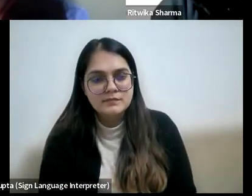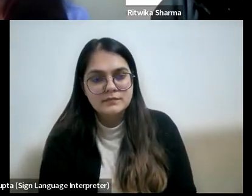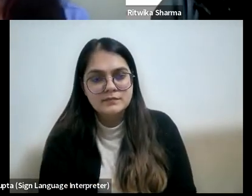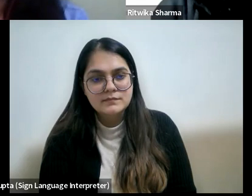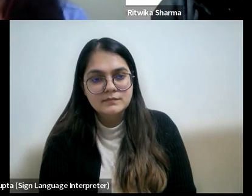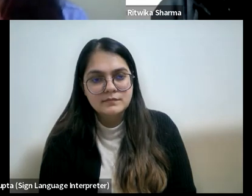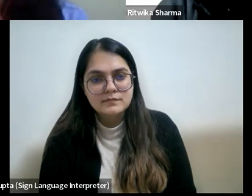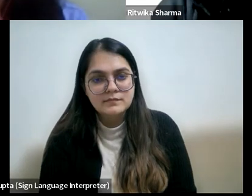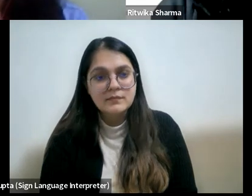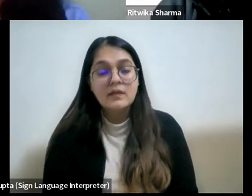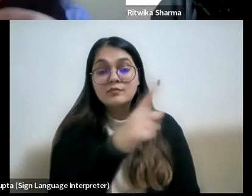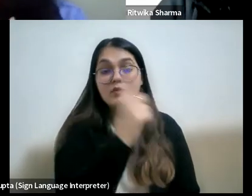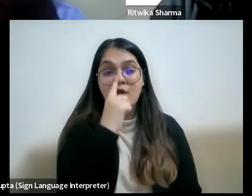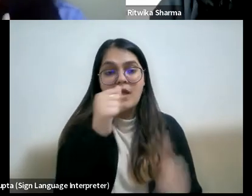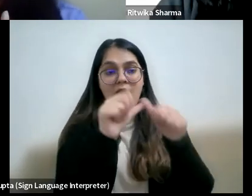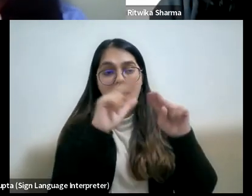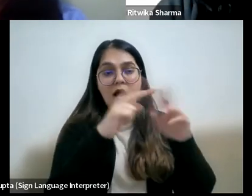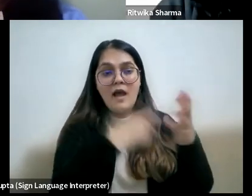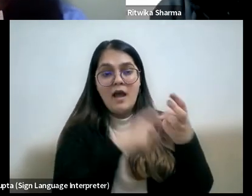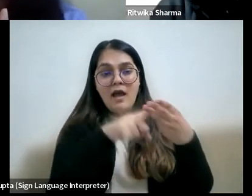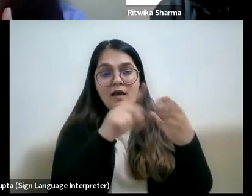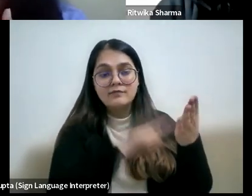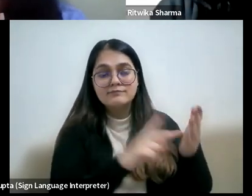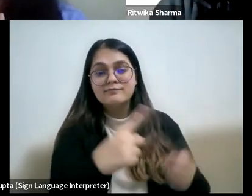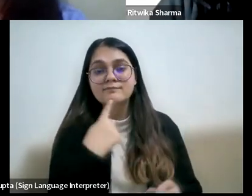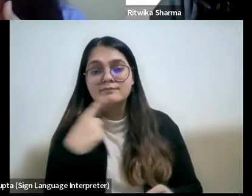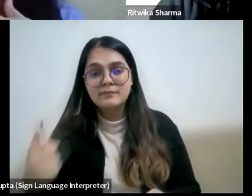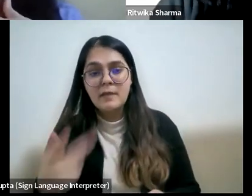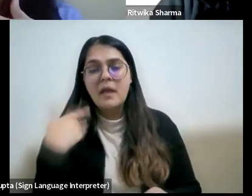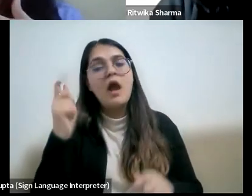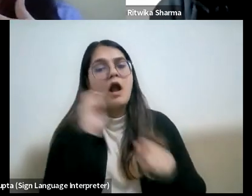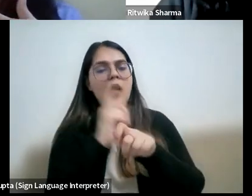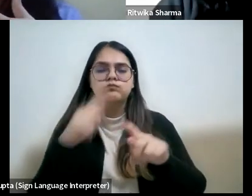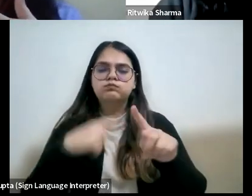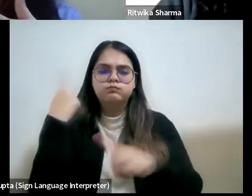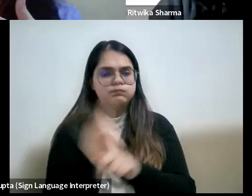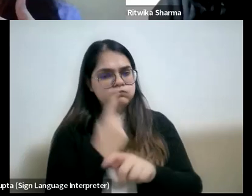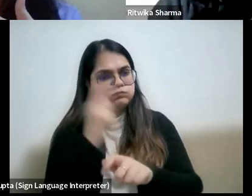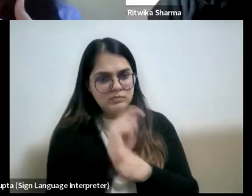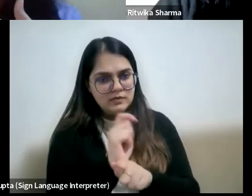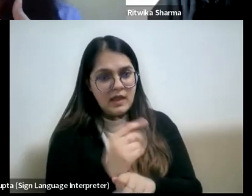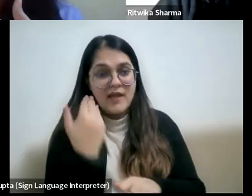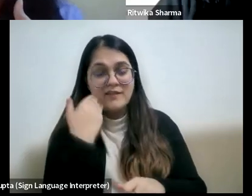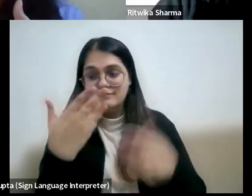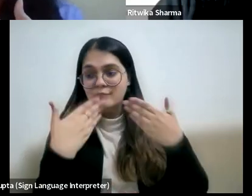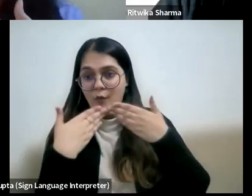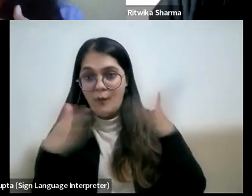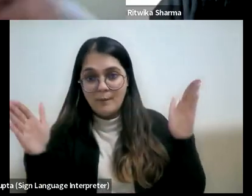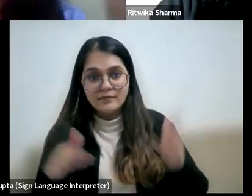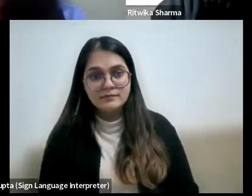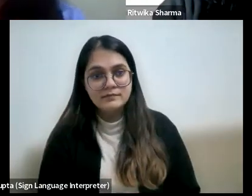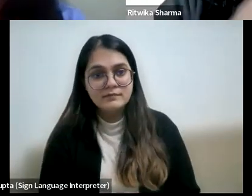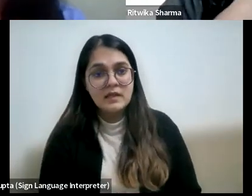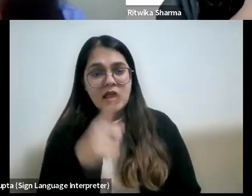So Ritwika, because we have been in conversation about this throughout the year, right? And when we set out, I was not